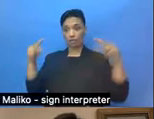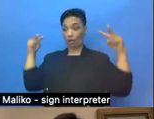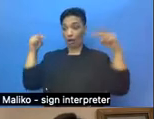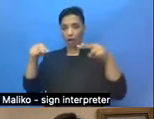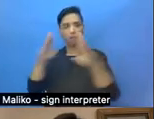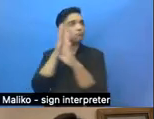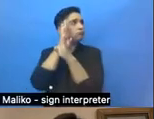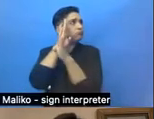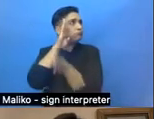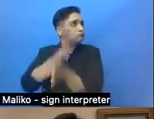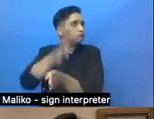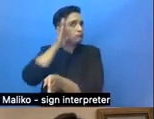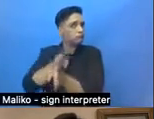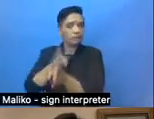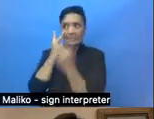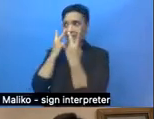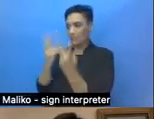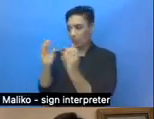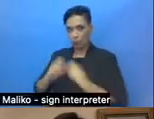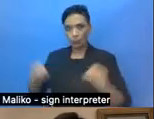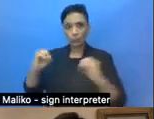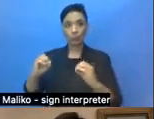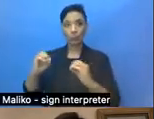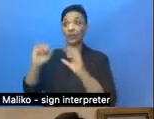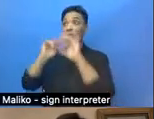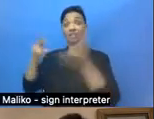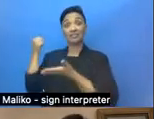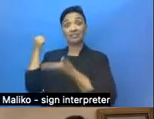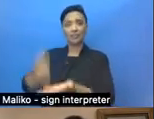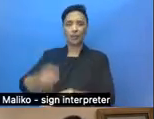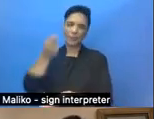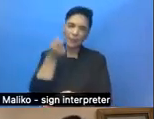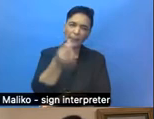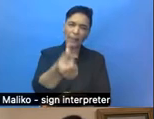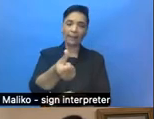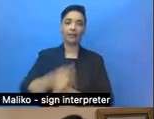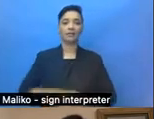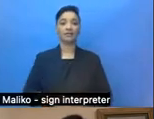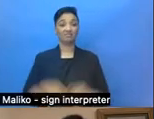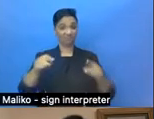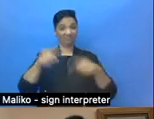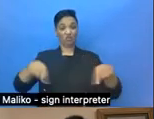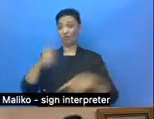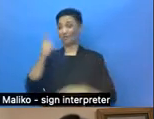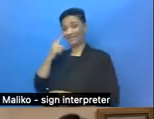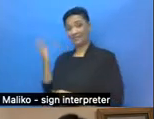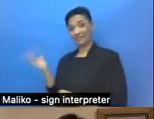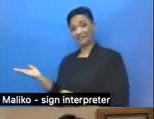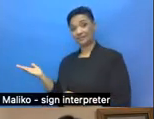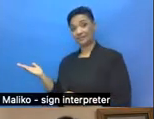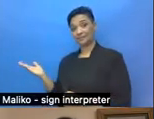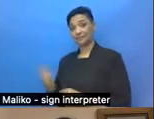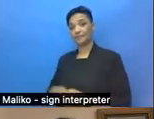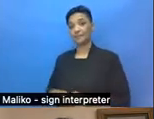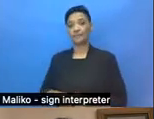little support from abroad. This is a room of children who have been evacuated from, I believe, the Chernigov region.